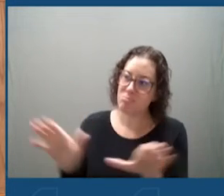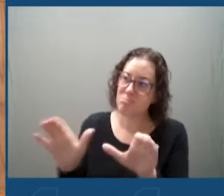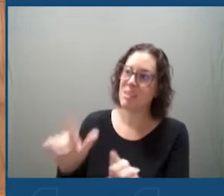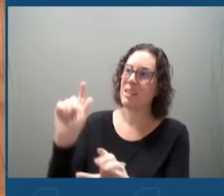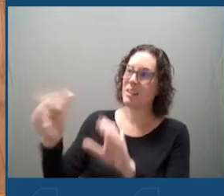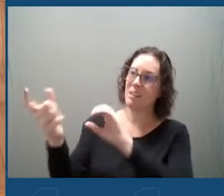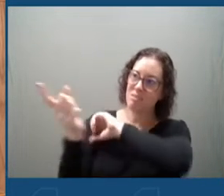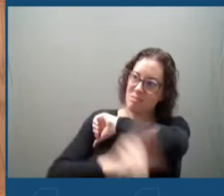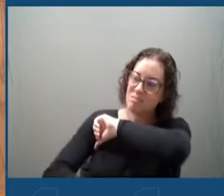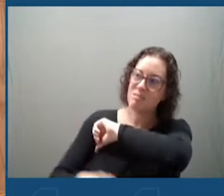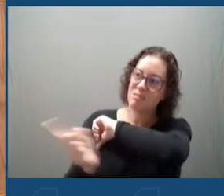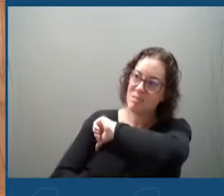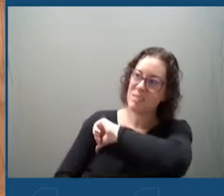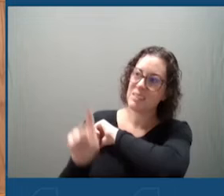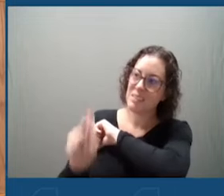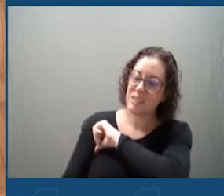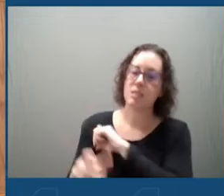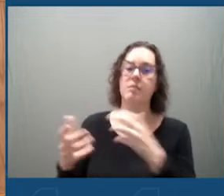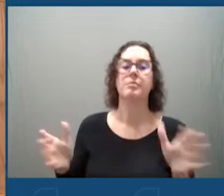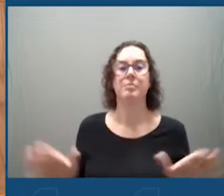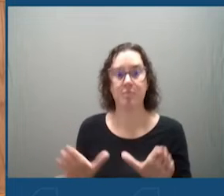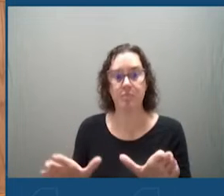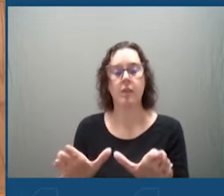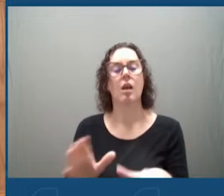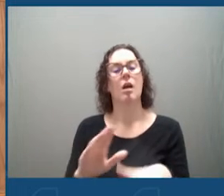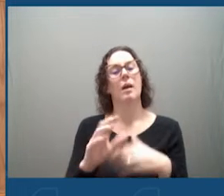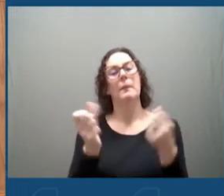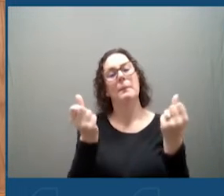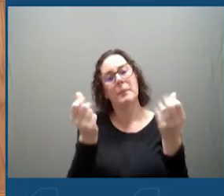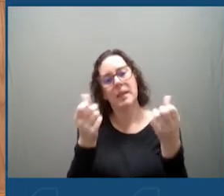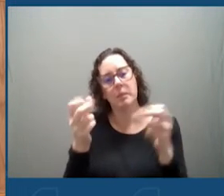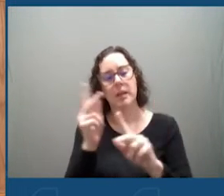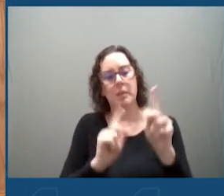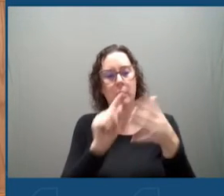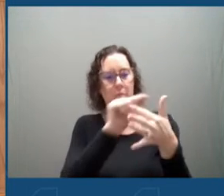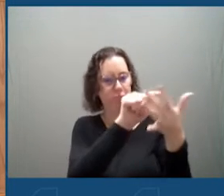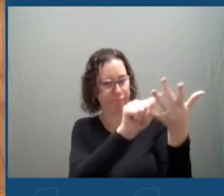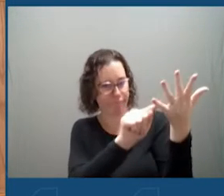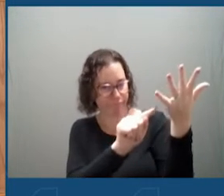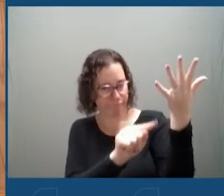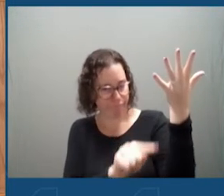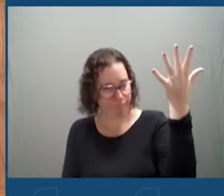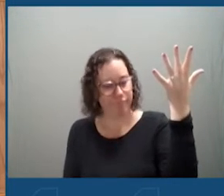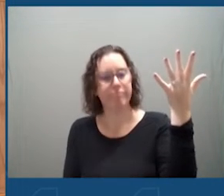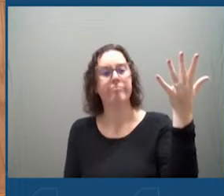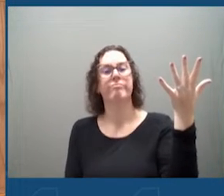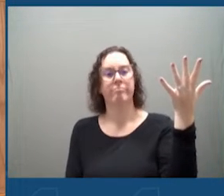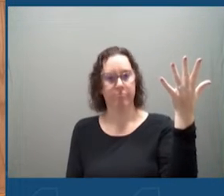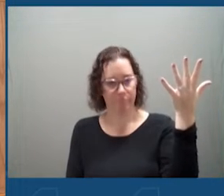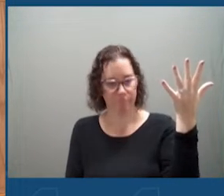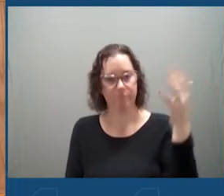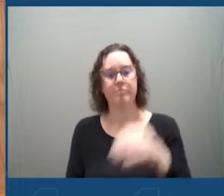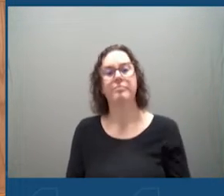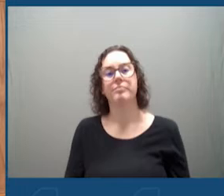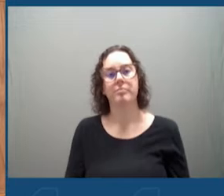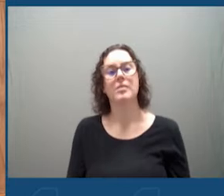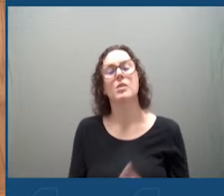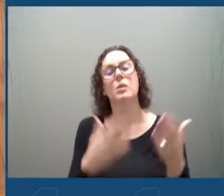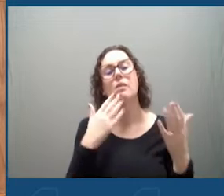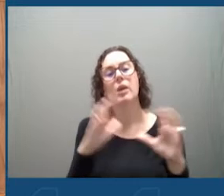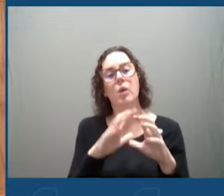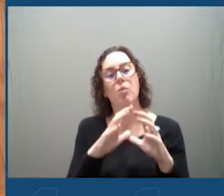individuals, Assemblywoman Forrest, and of course, my very good friend, Assemblywoman Ranice